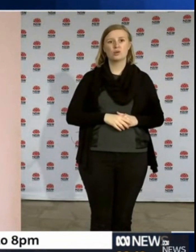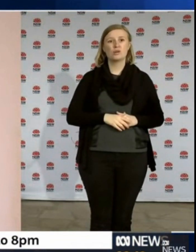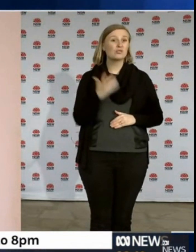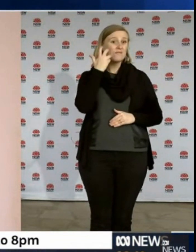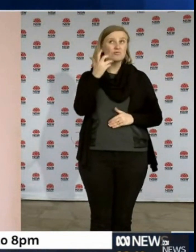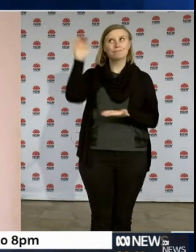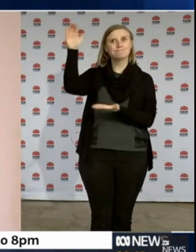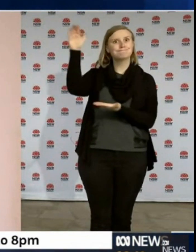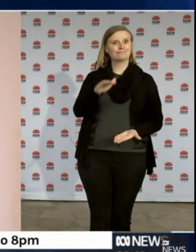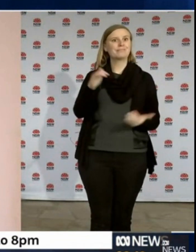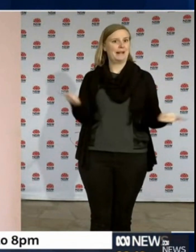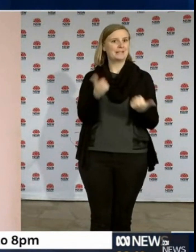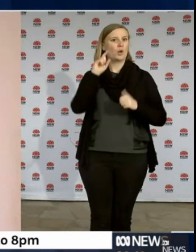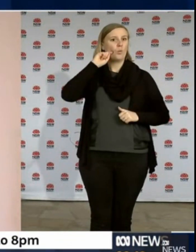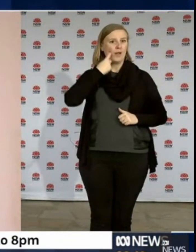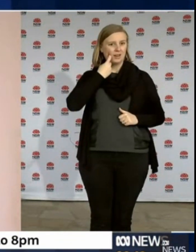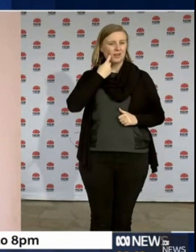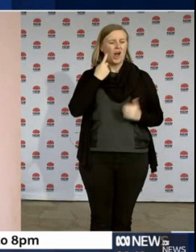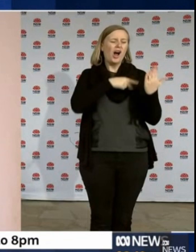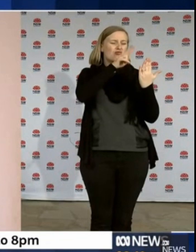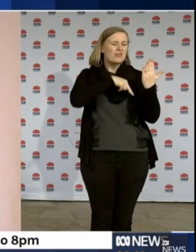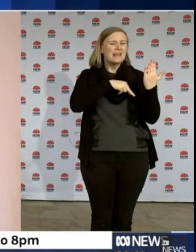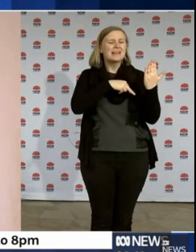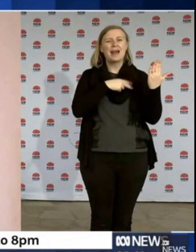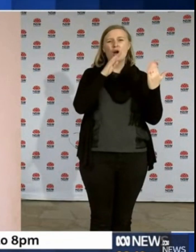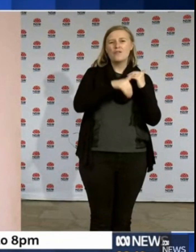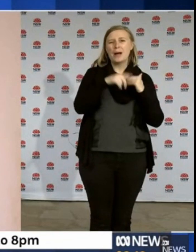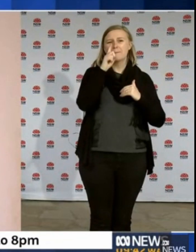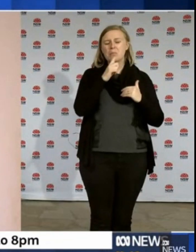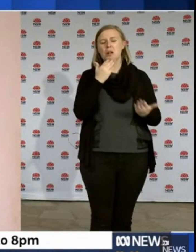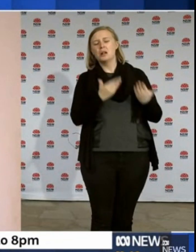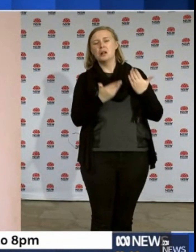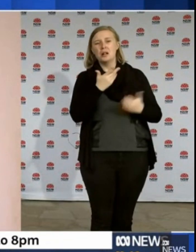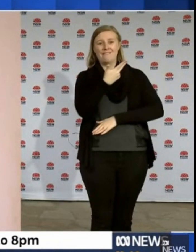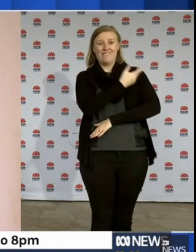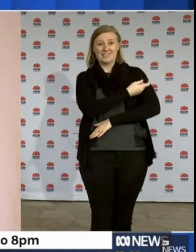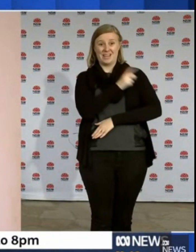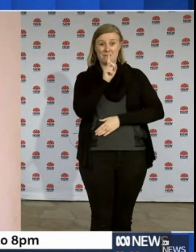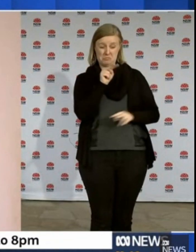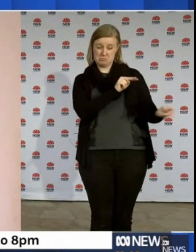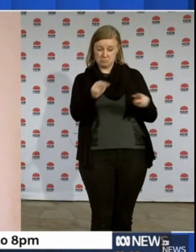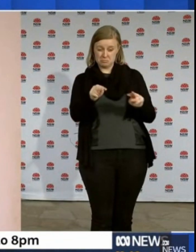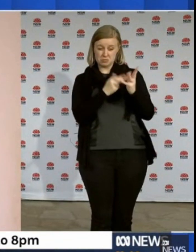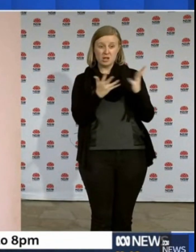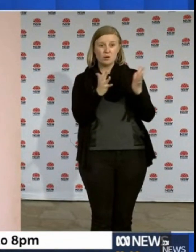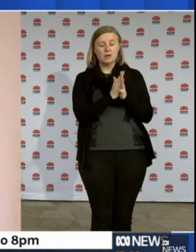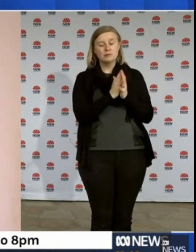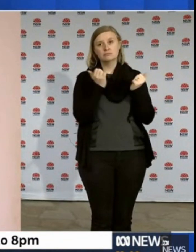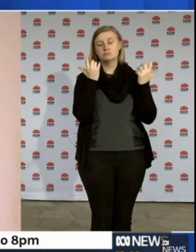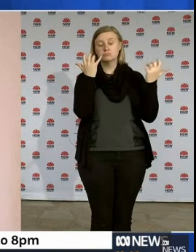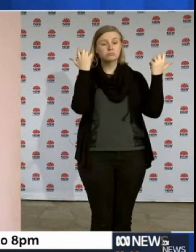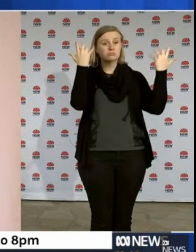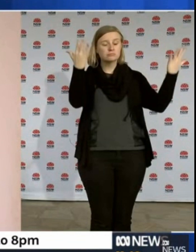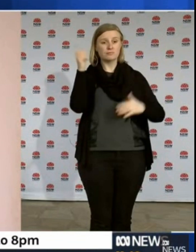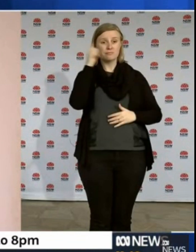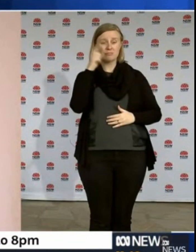And again, I read about stuff about vaccine hesitancy, but I know New South Wales, from the feedback we're getting, from the number